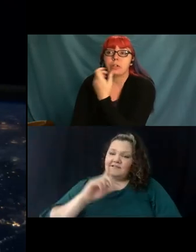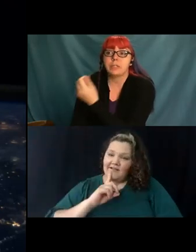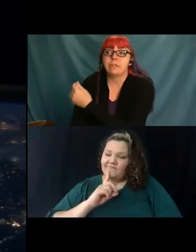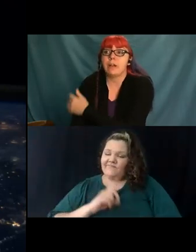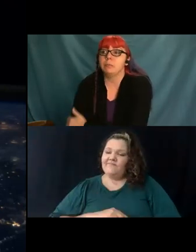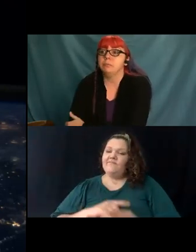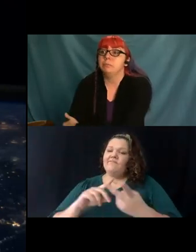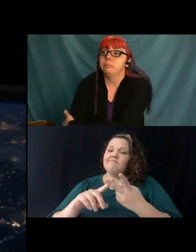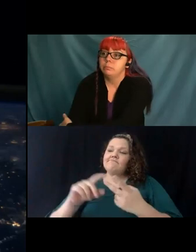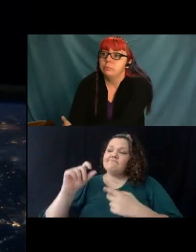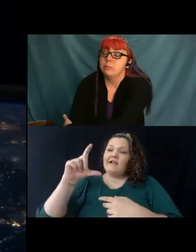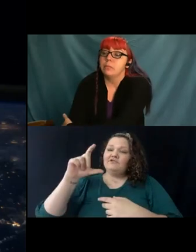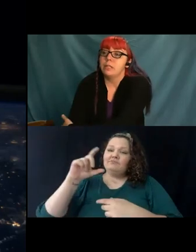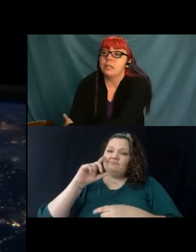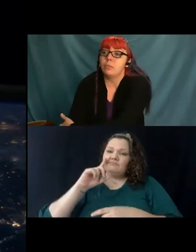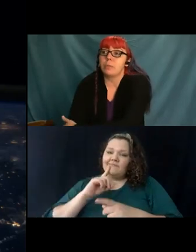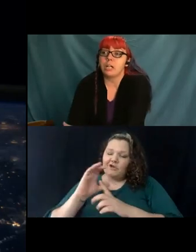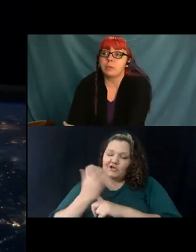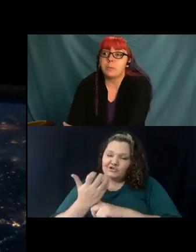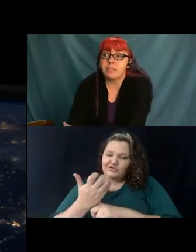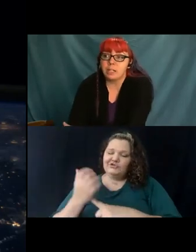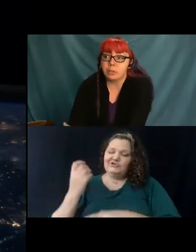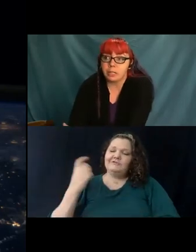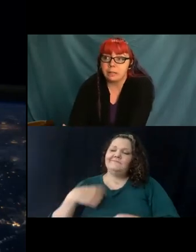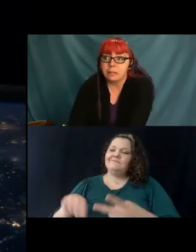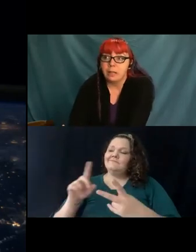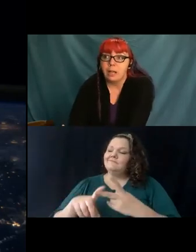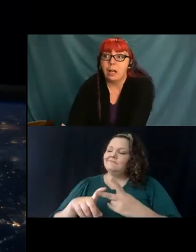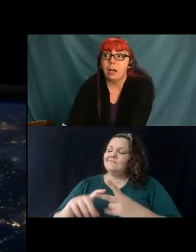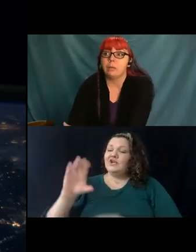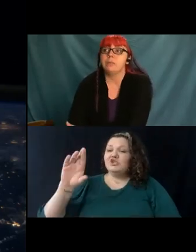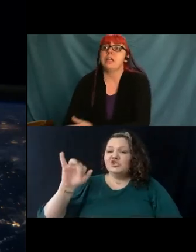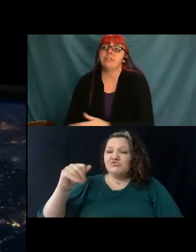And in terms of when we're talking about specific communities,